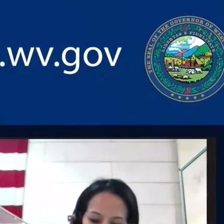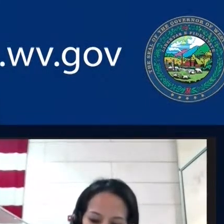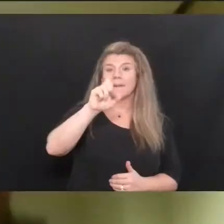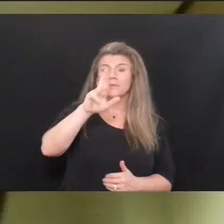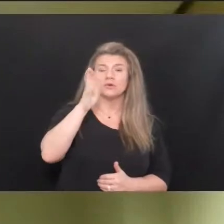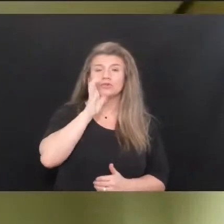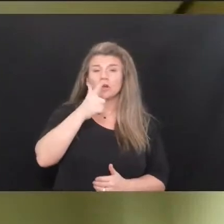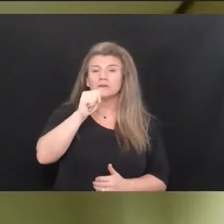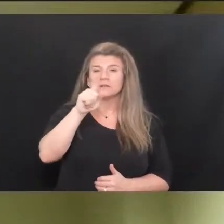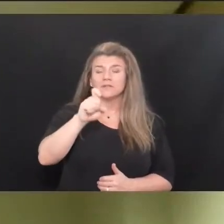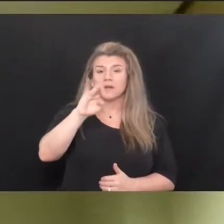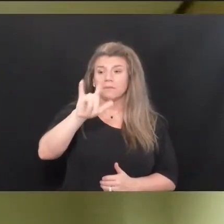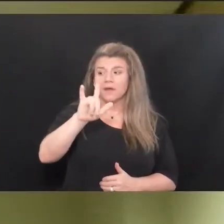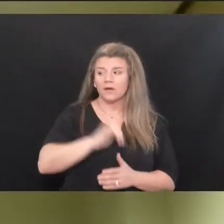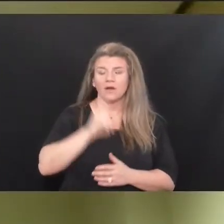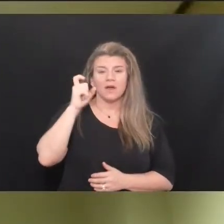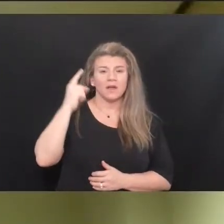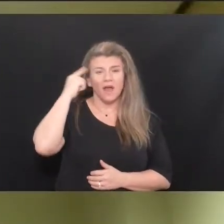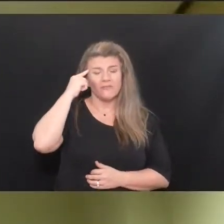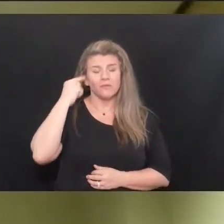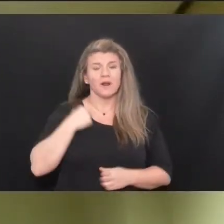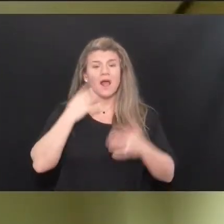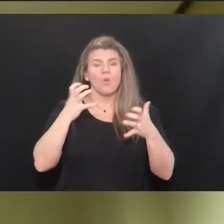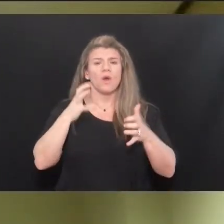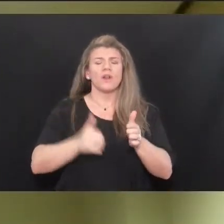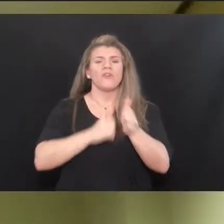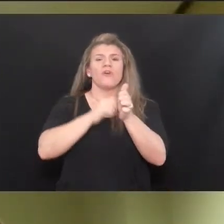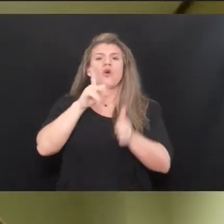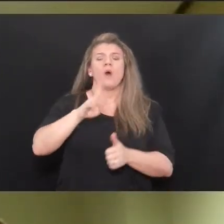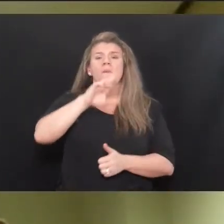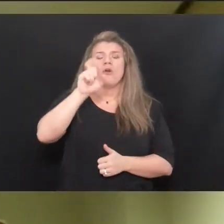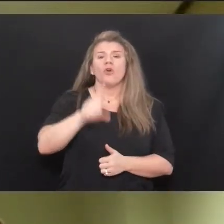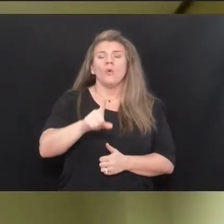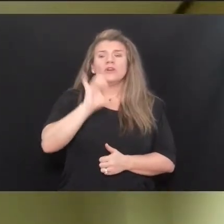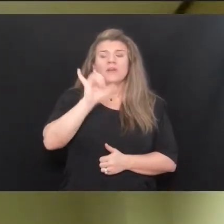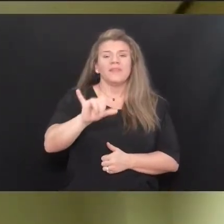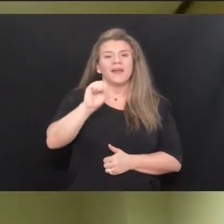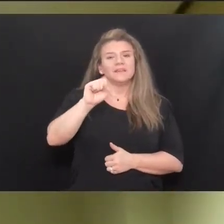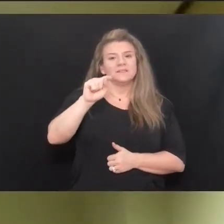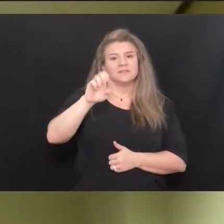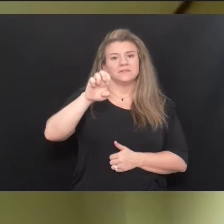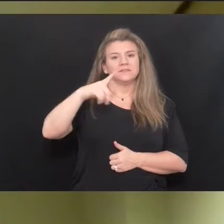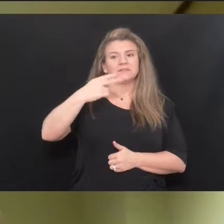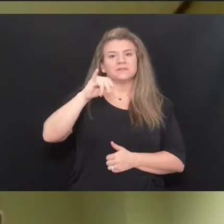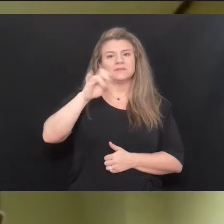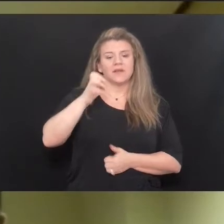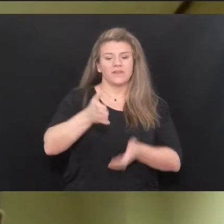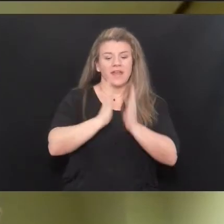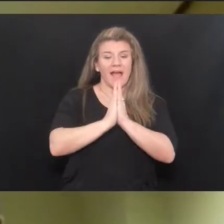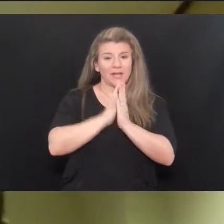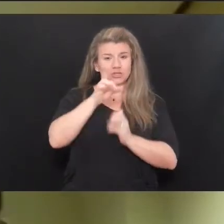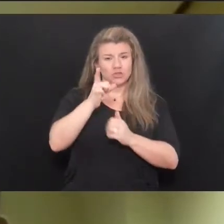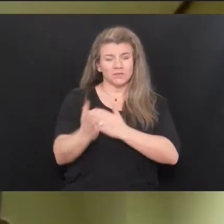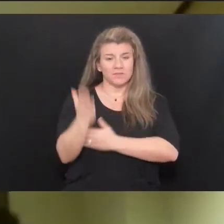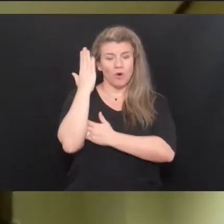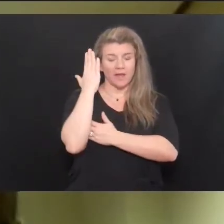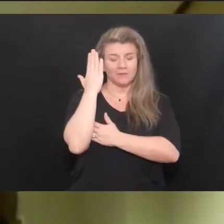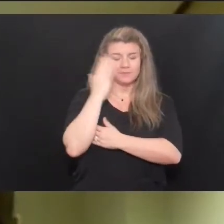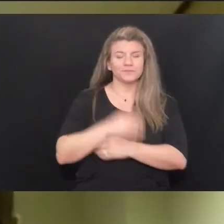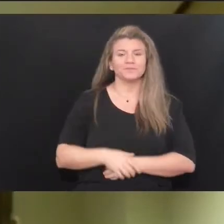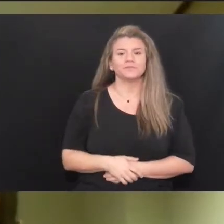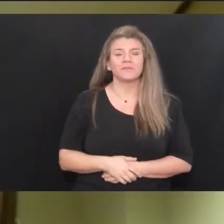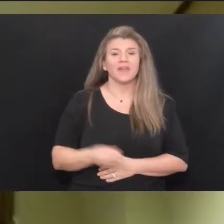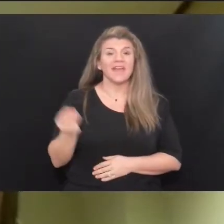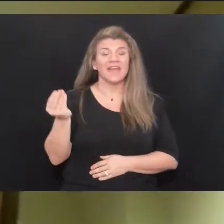everyone. Governor, I wanted to follow up on a question that Stephanie Rule asked you earlier this morning. Given